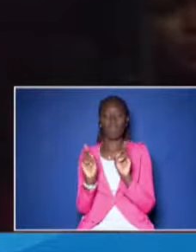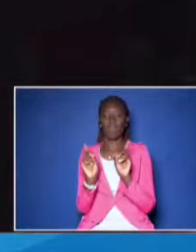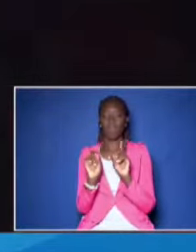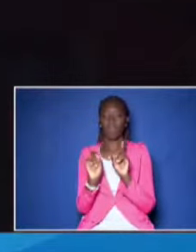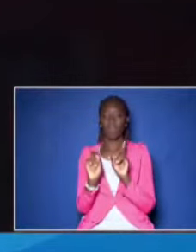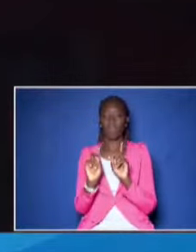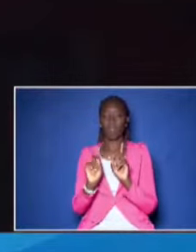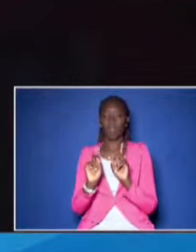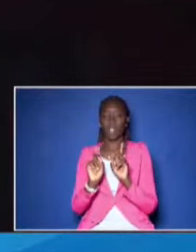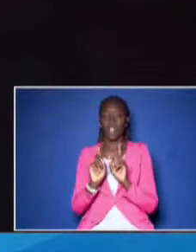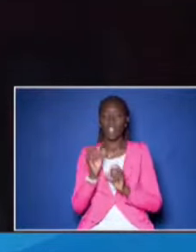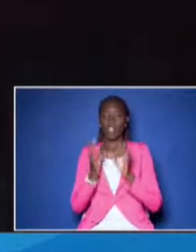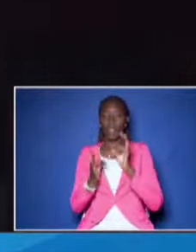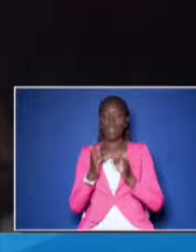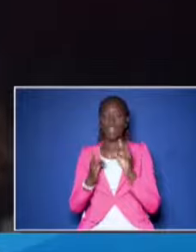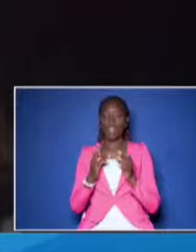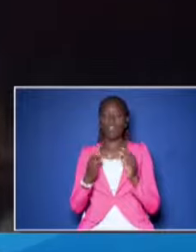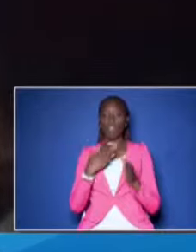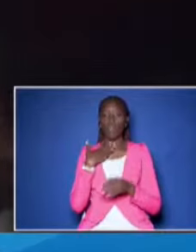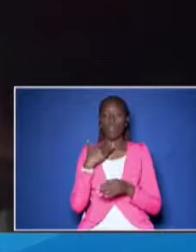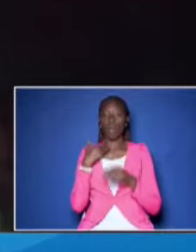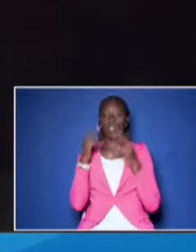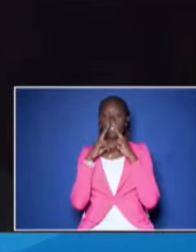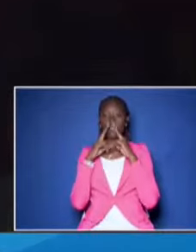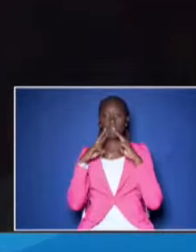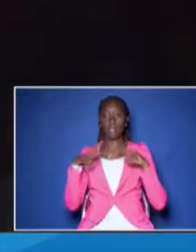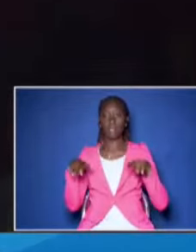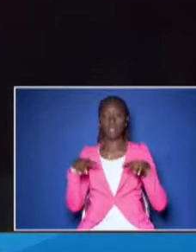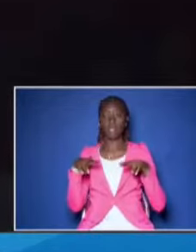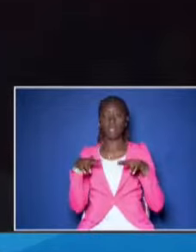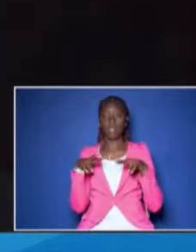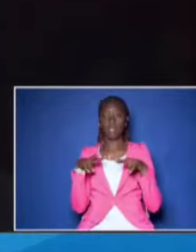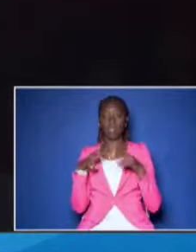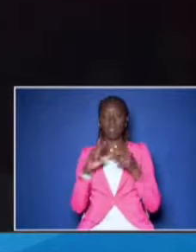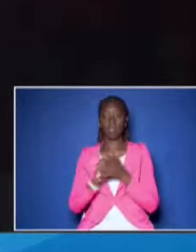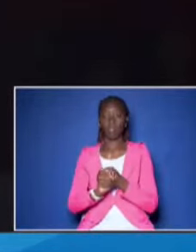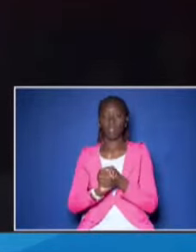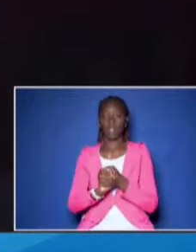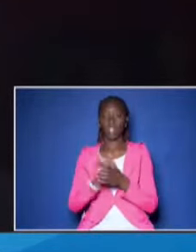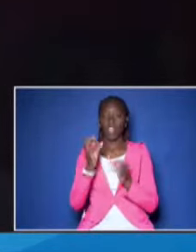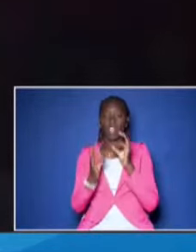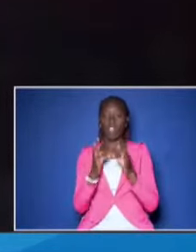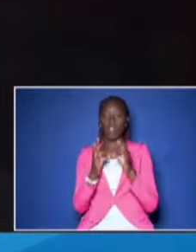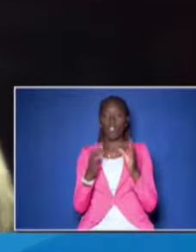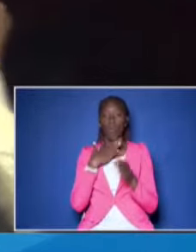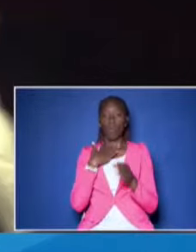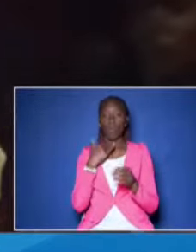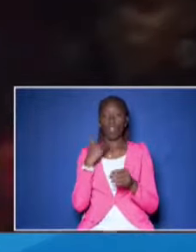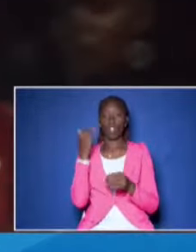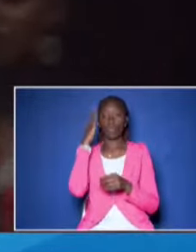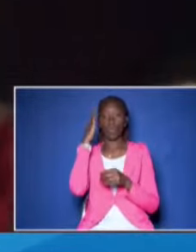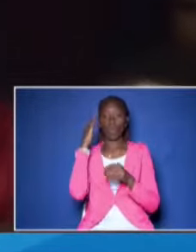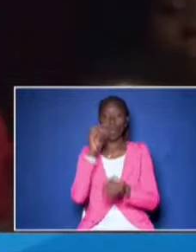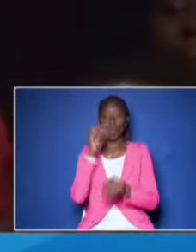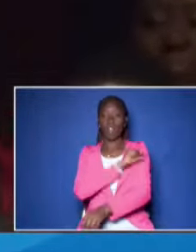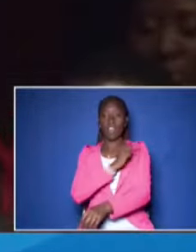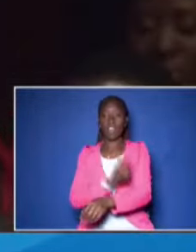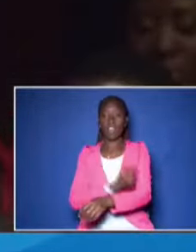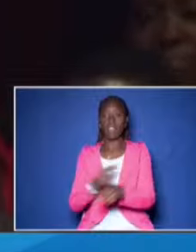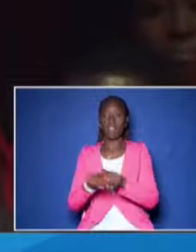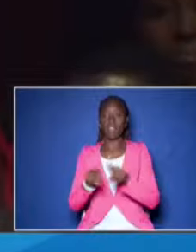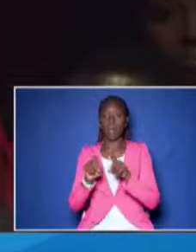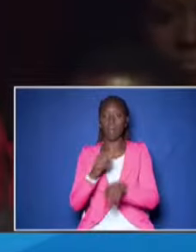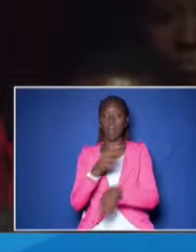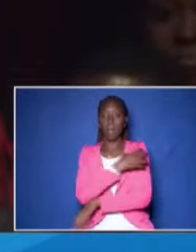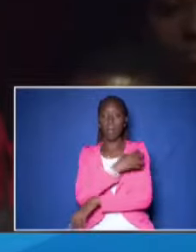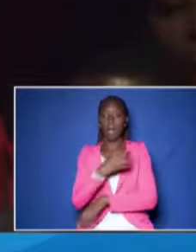knowledge if you really want peace if you really want to know the grace and power of